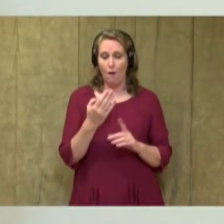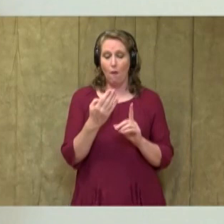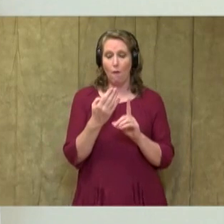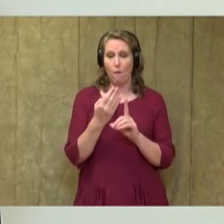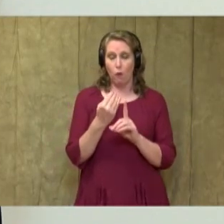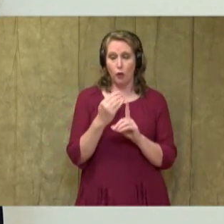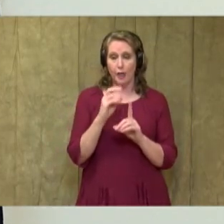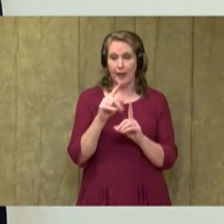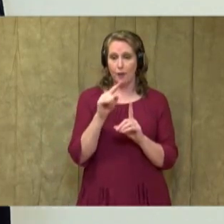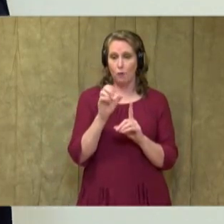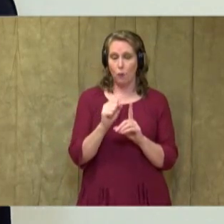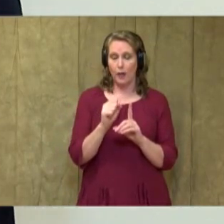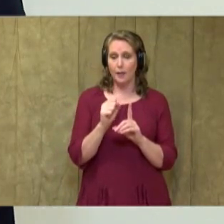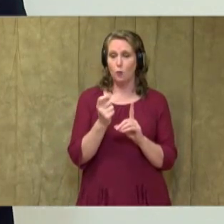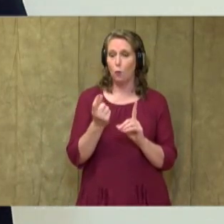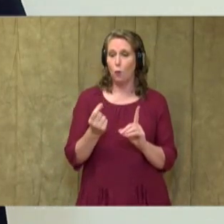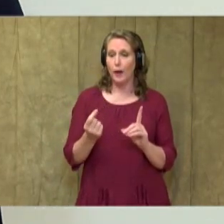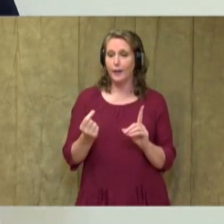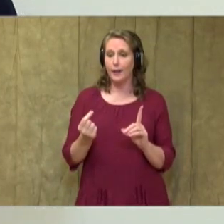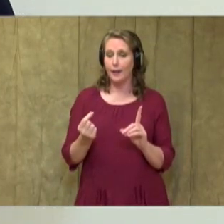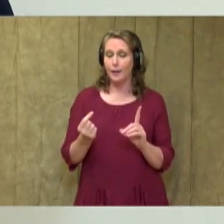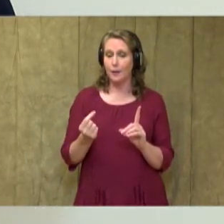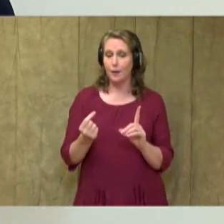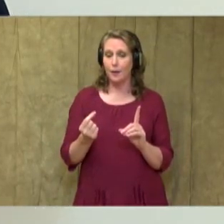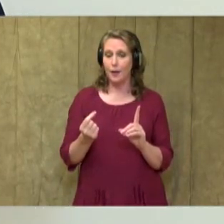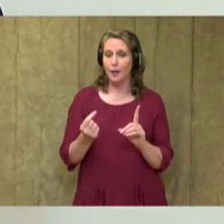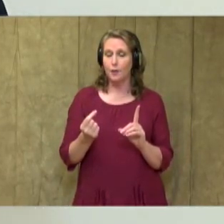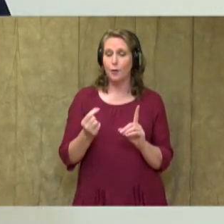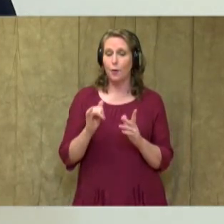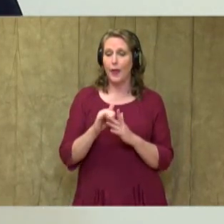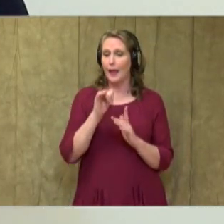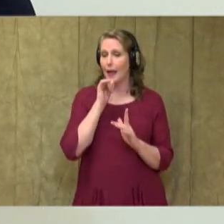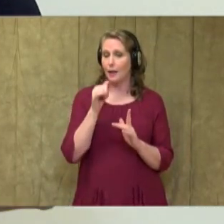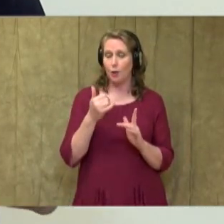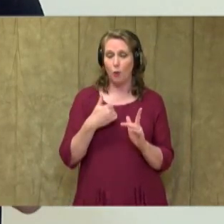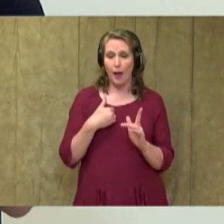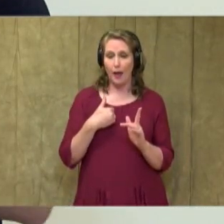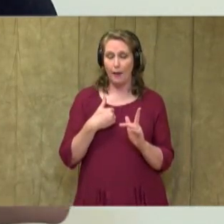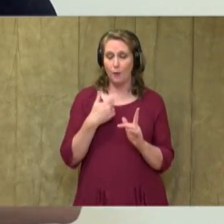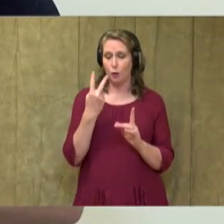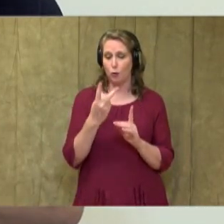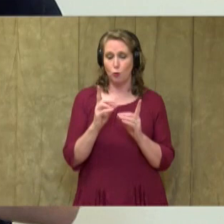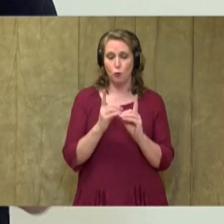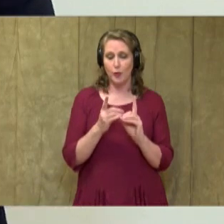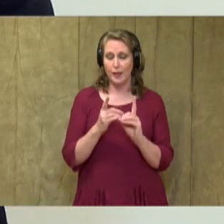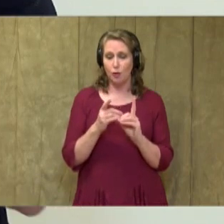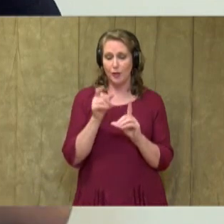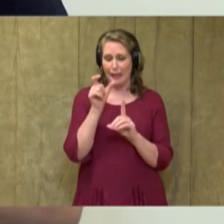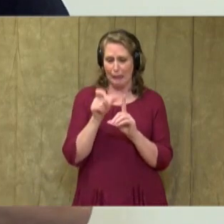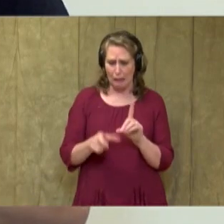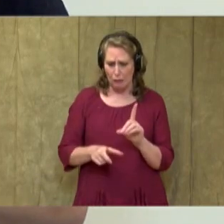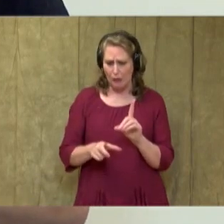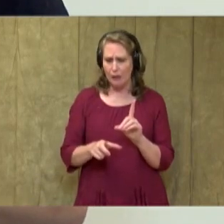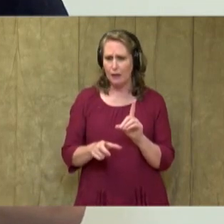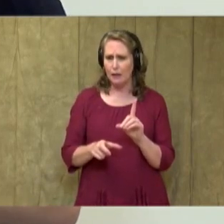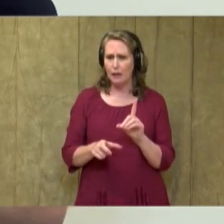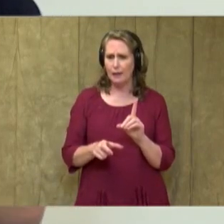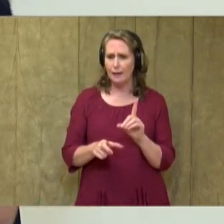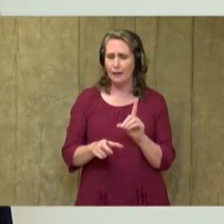ones, what could I do to make it to where I did not have 2 digits in one place